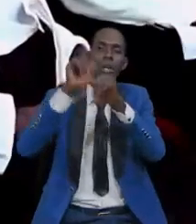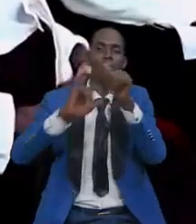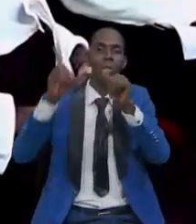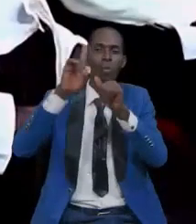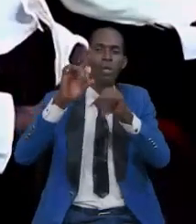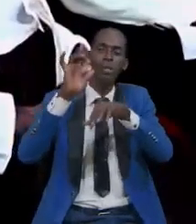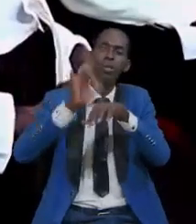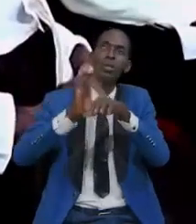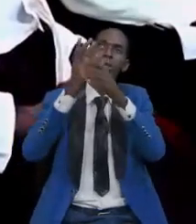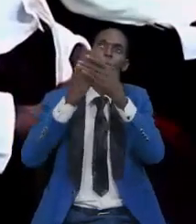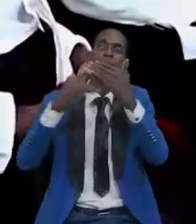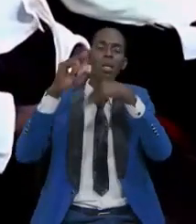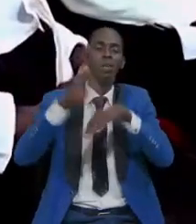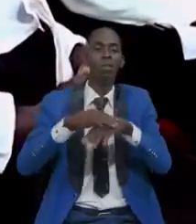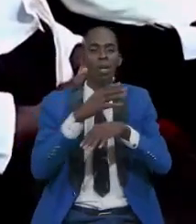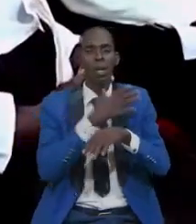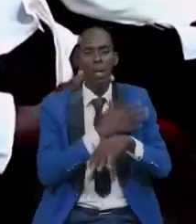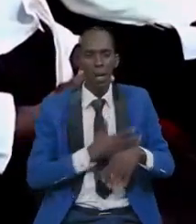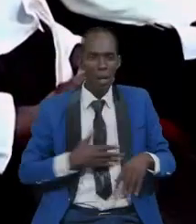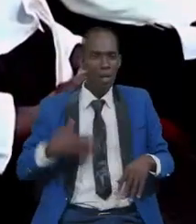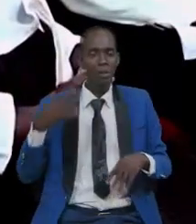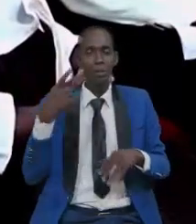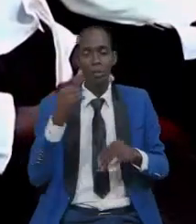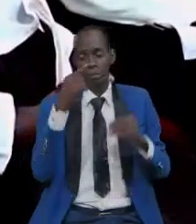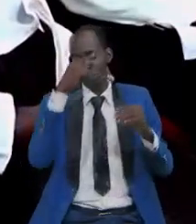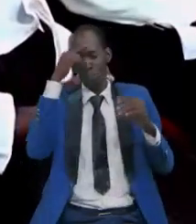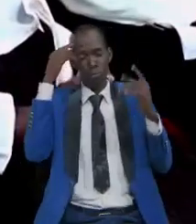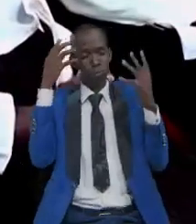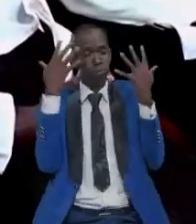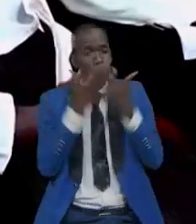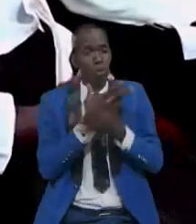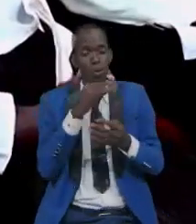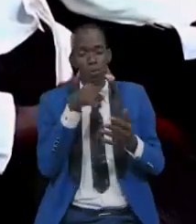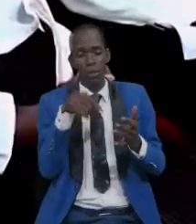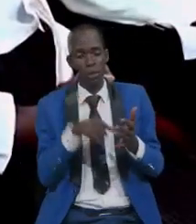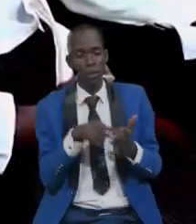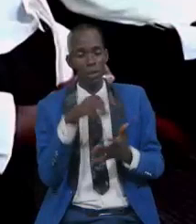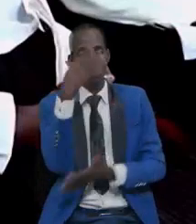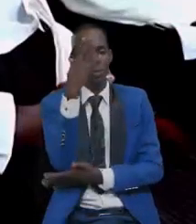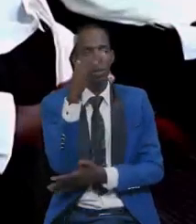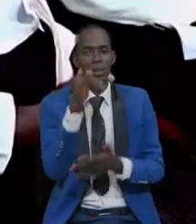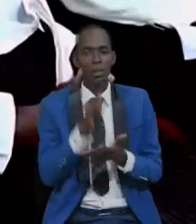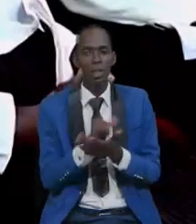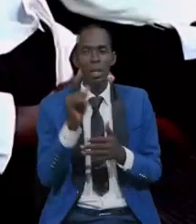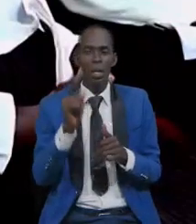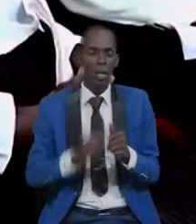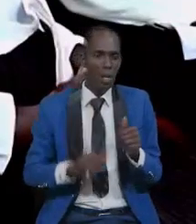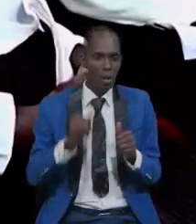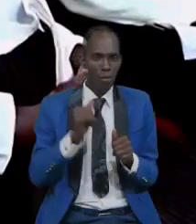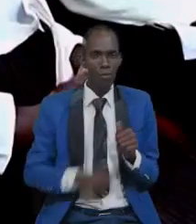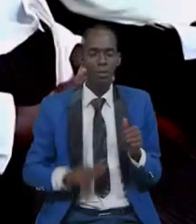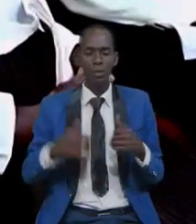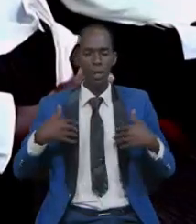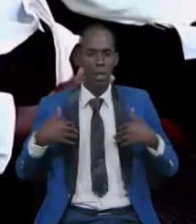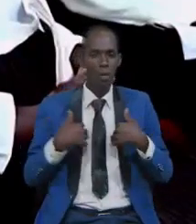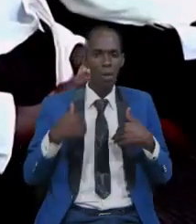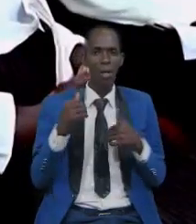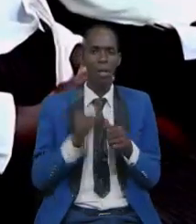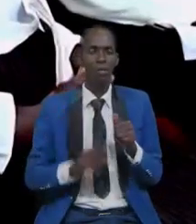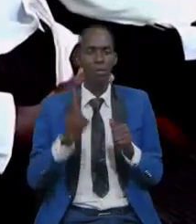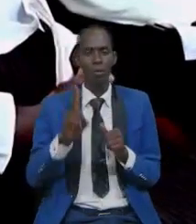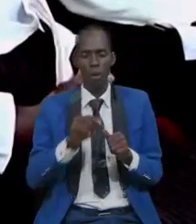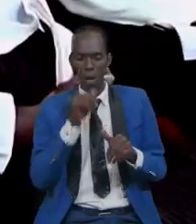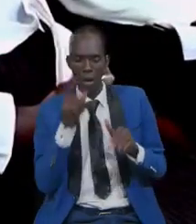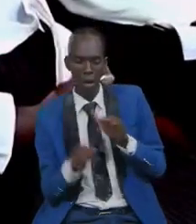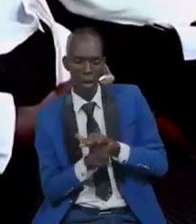and the shadow of it so much that every beast and every man comes to take shelter under that tree. Cut